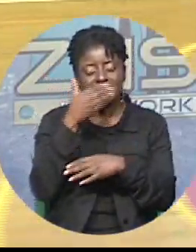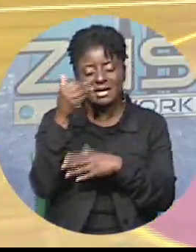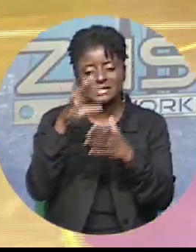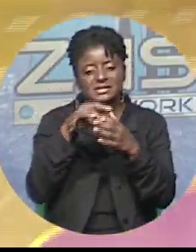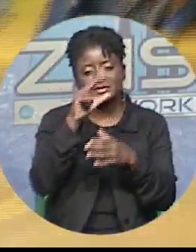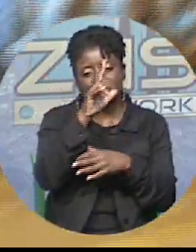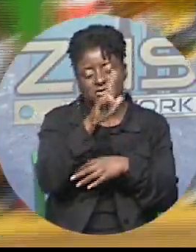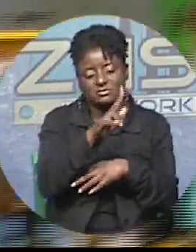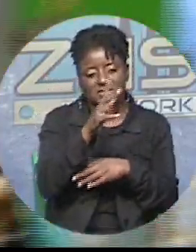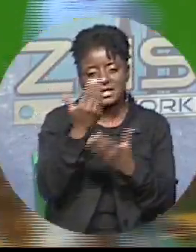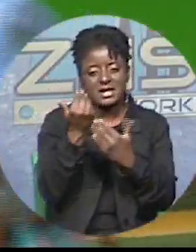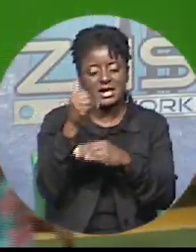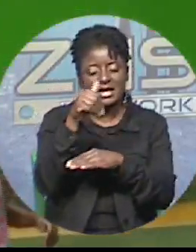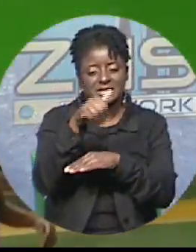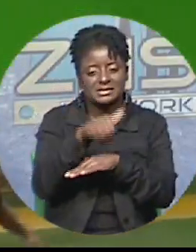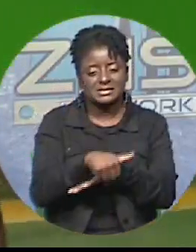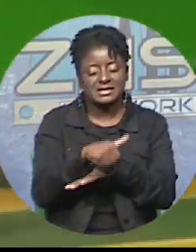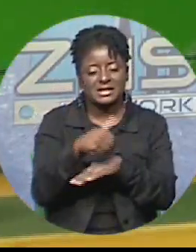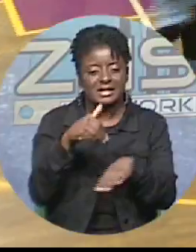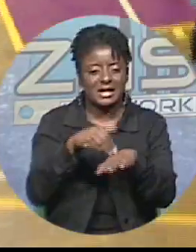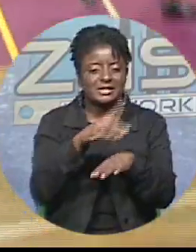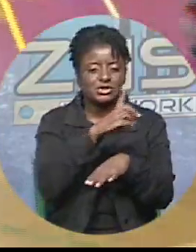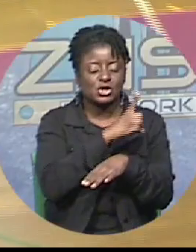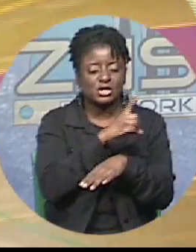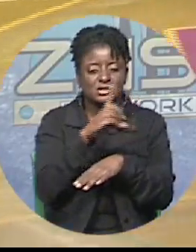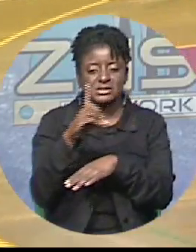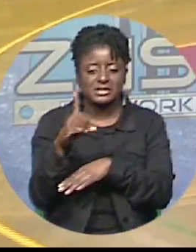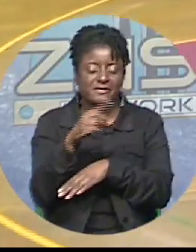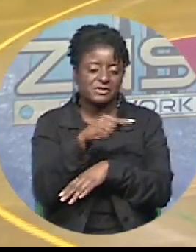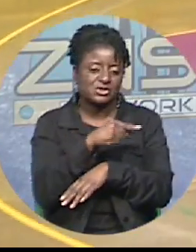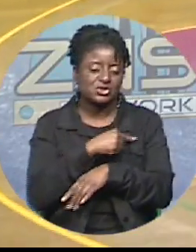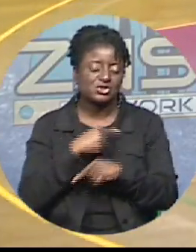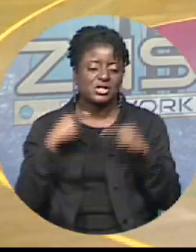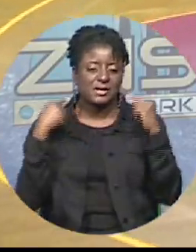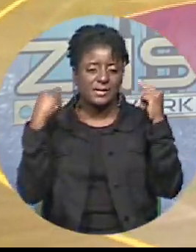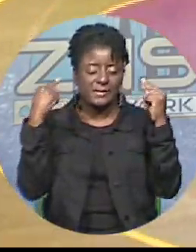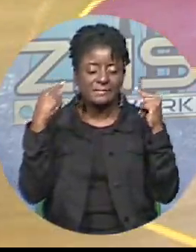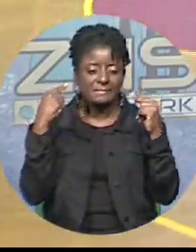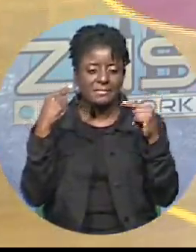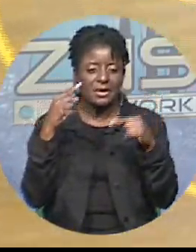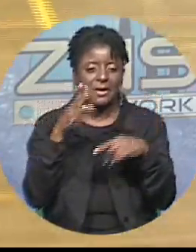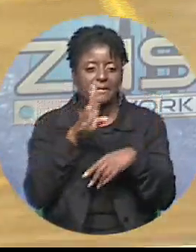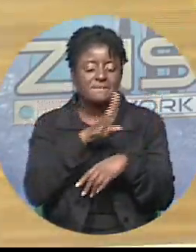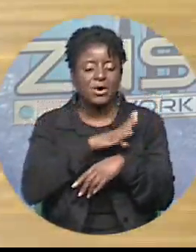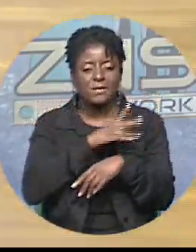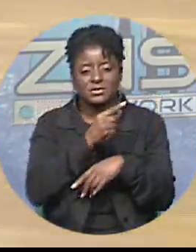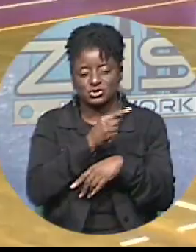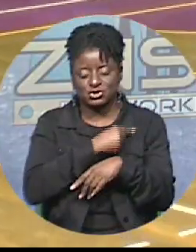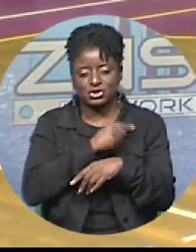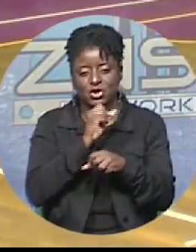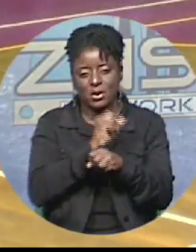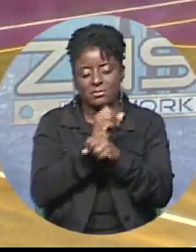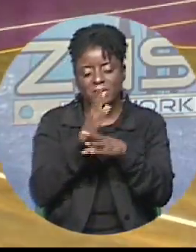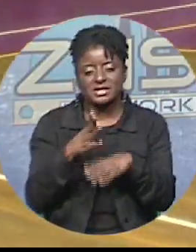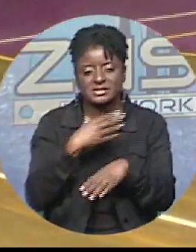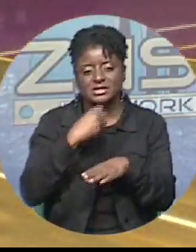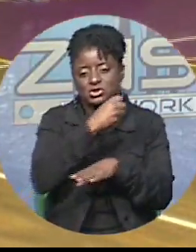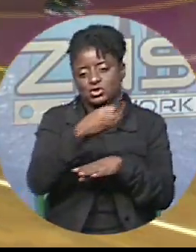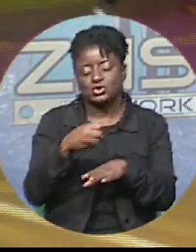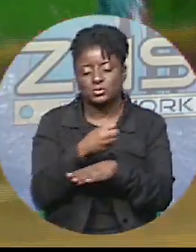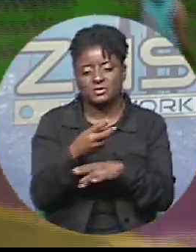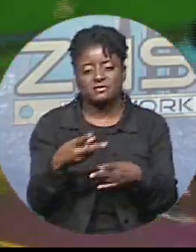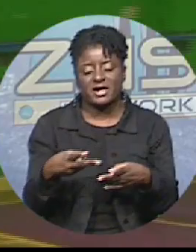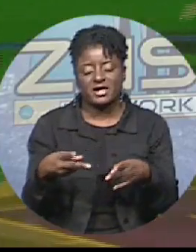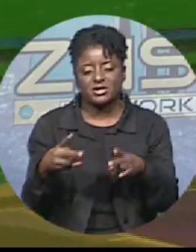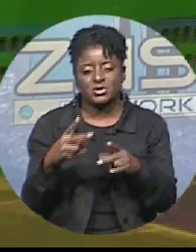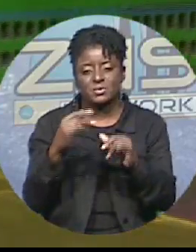playoffs last night at the Donald Davis Gym. The Bomber G Operators and the Super Value Cybot Queens taking to the court first in a 2 versus